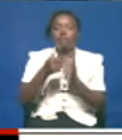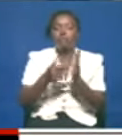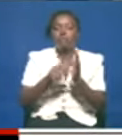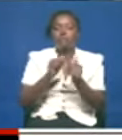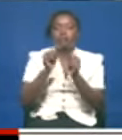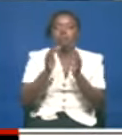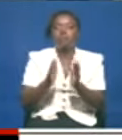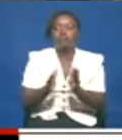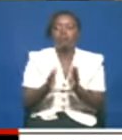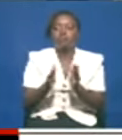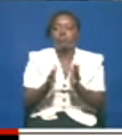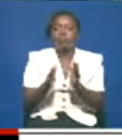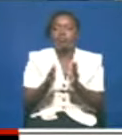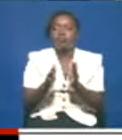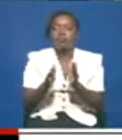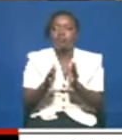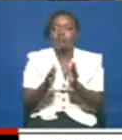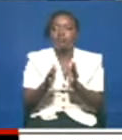kiti cha urais.